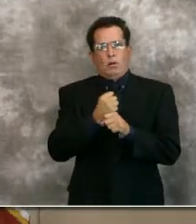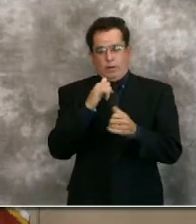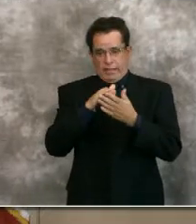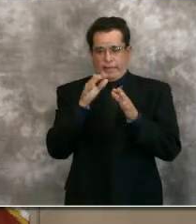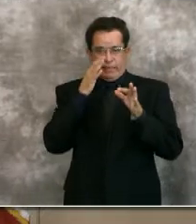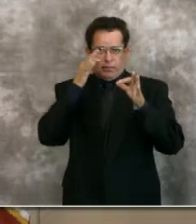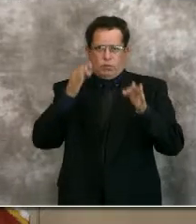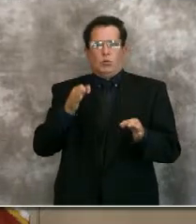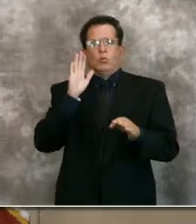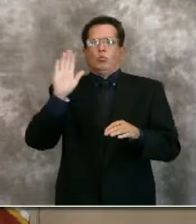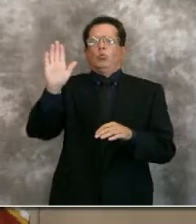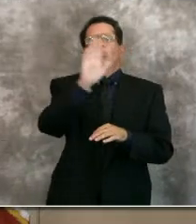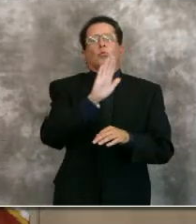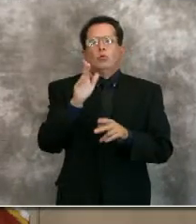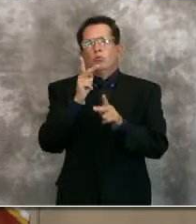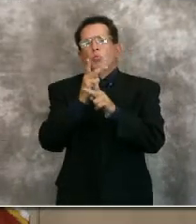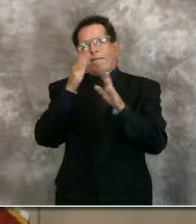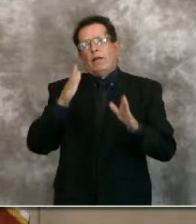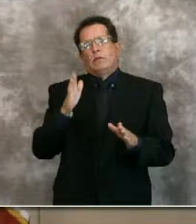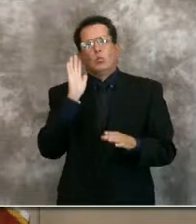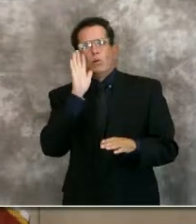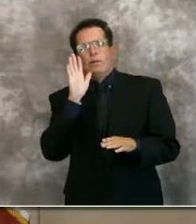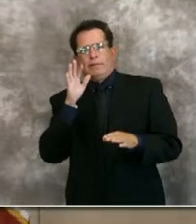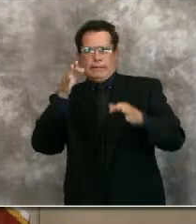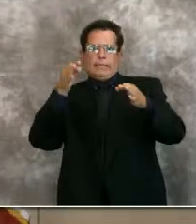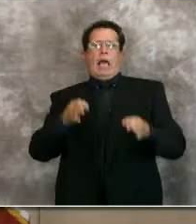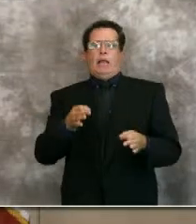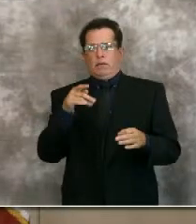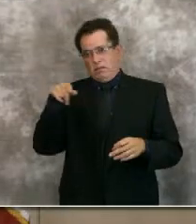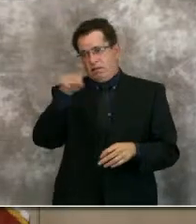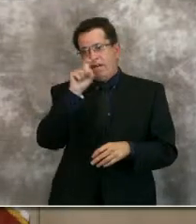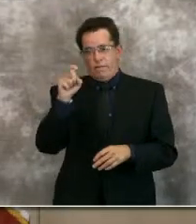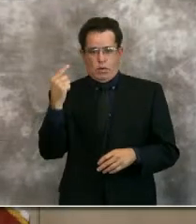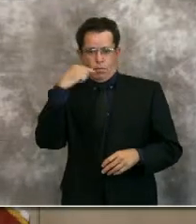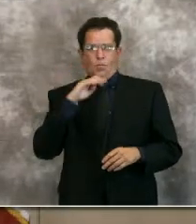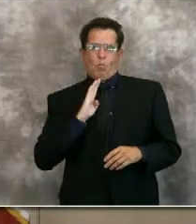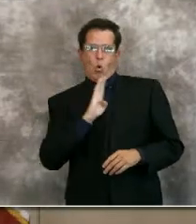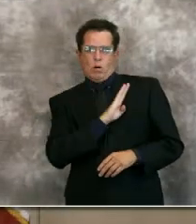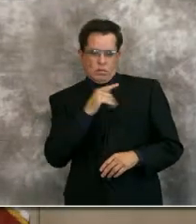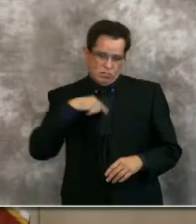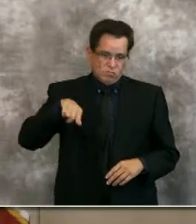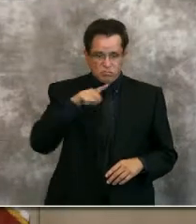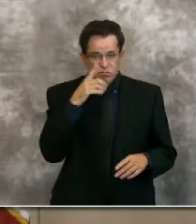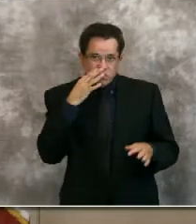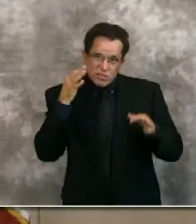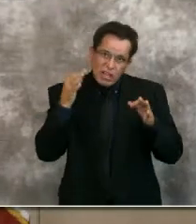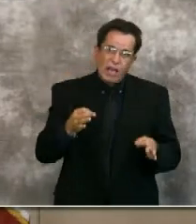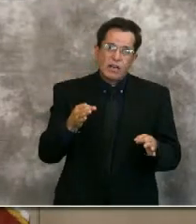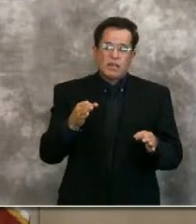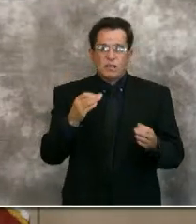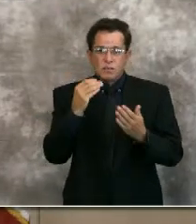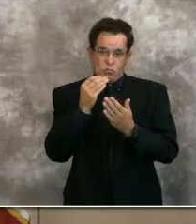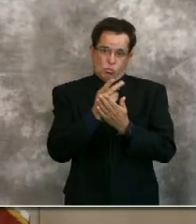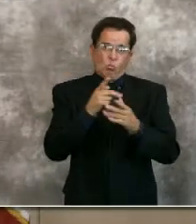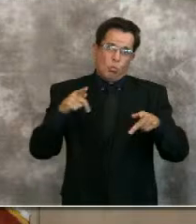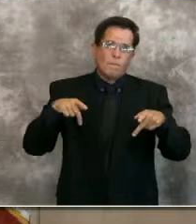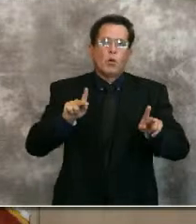by the supervisors. It'll have to come back to the Board of Supervisors for approval. And I think the turnaround